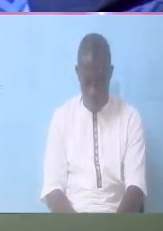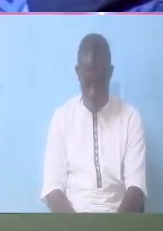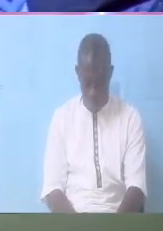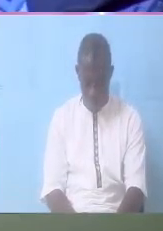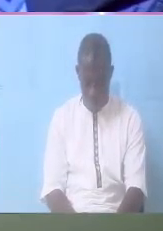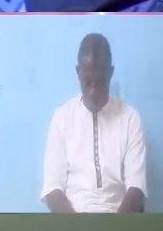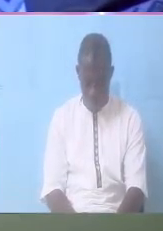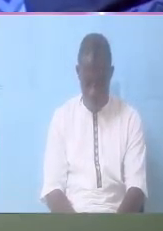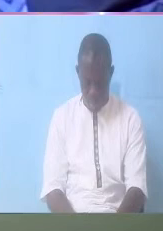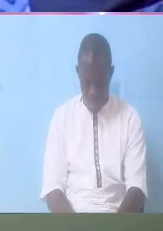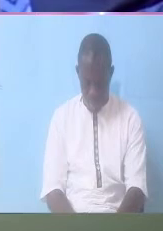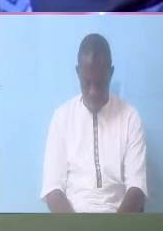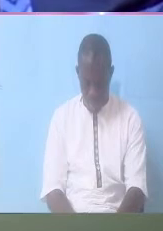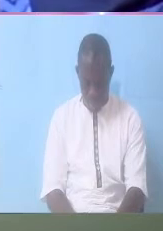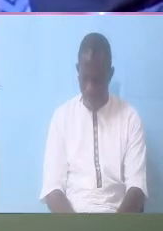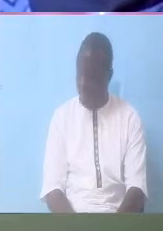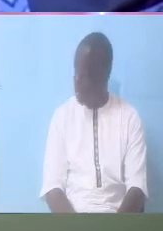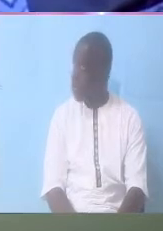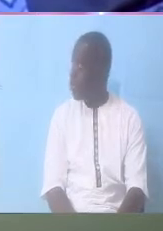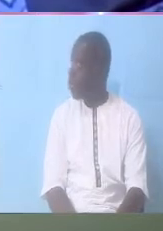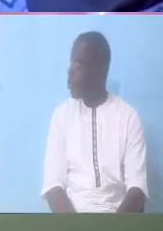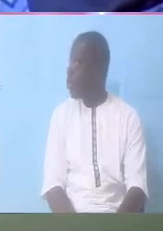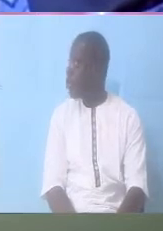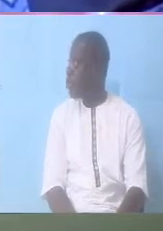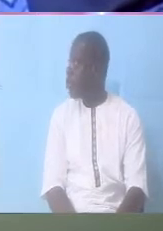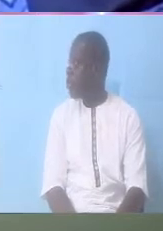Obi-Wan, please pick the shot.